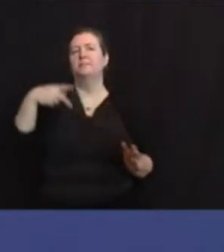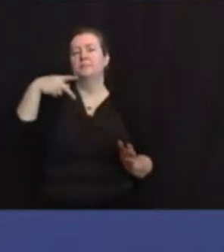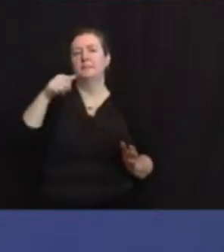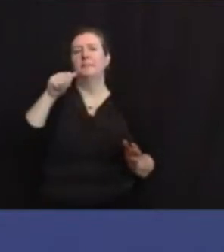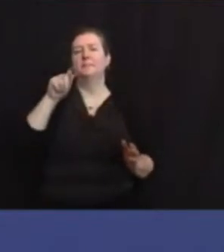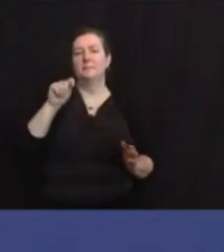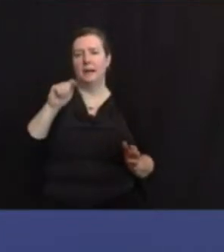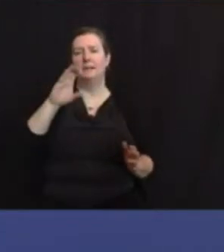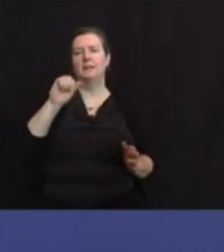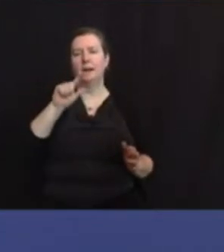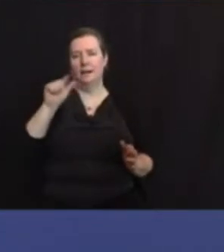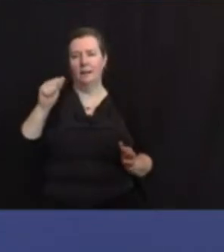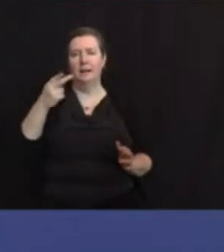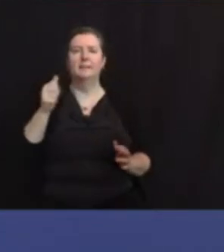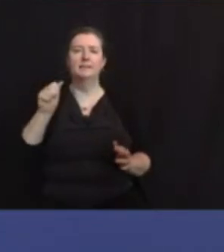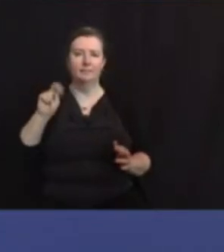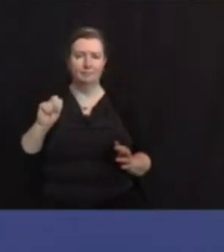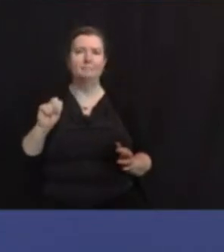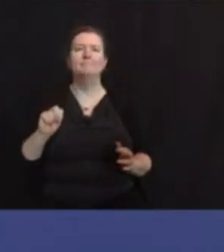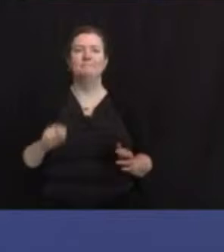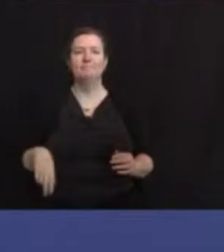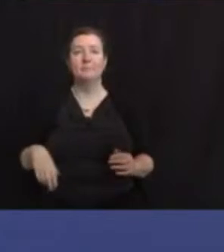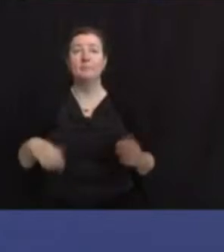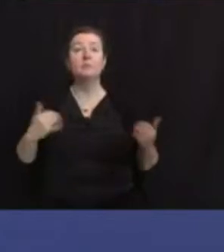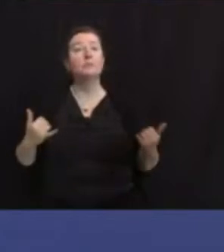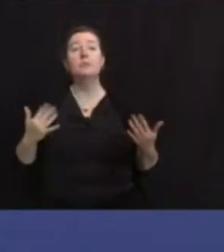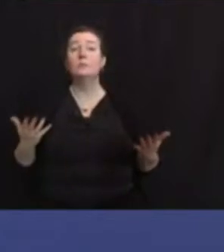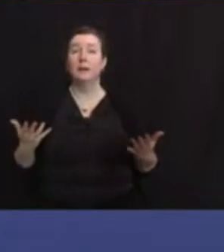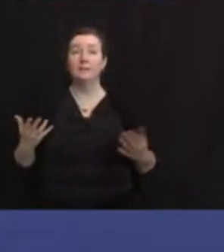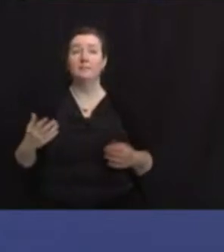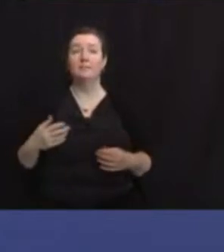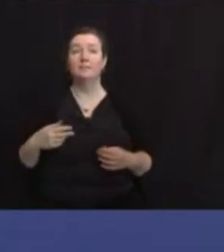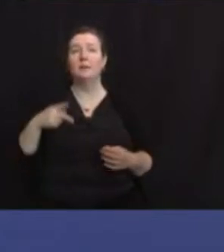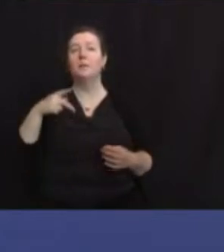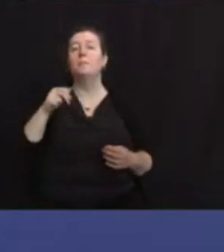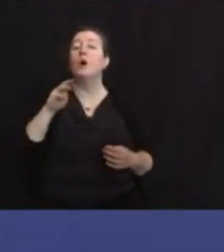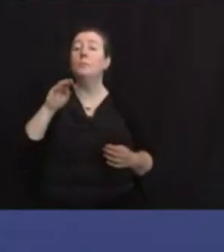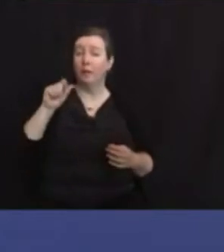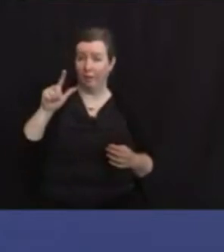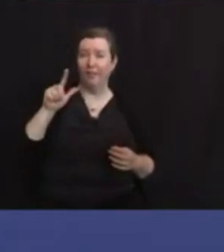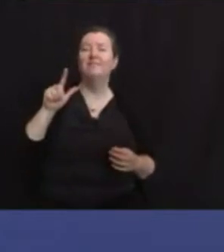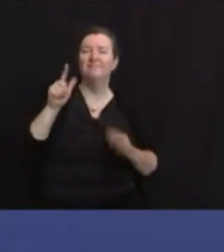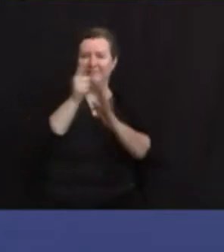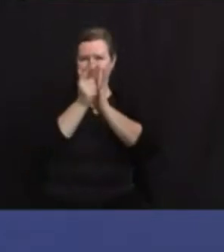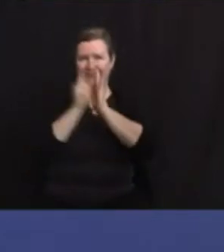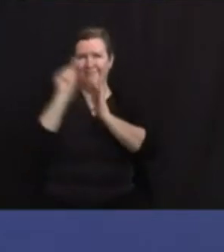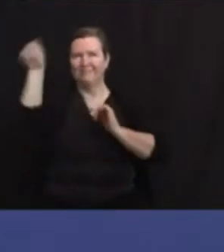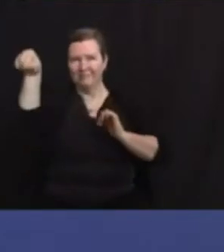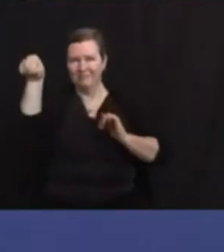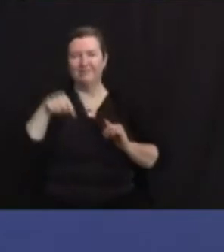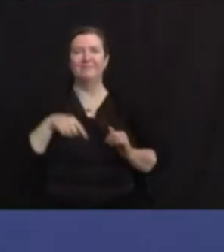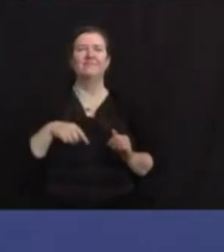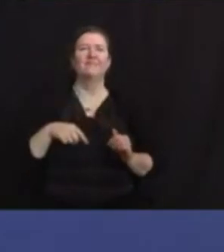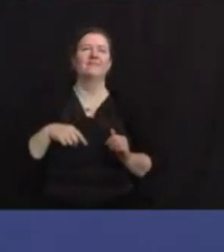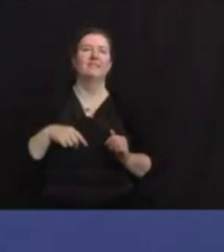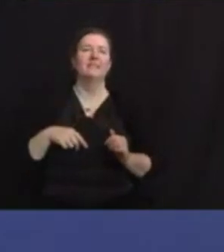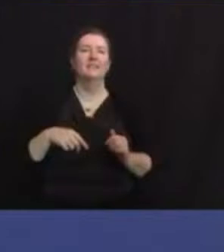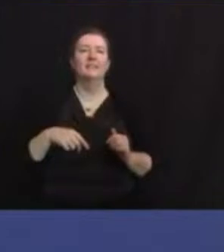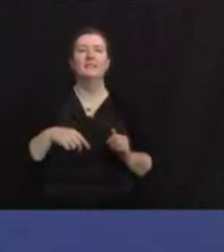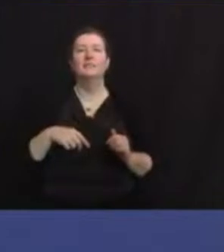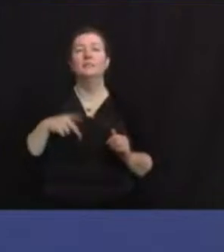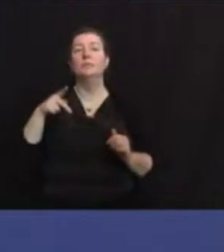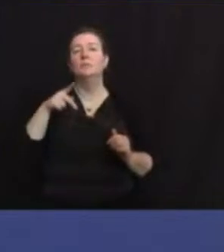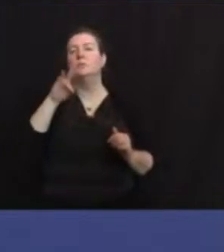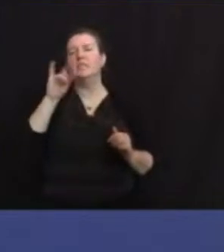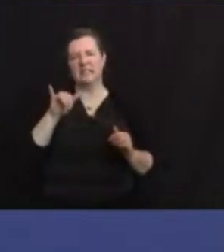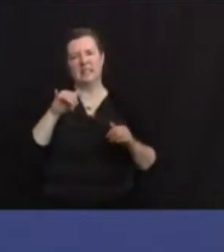Counsel, Pamela Garg. Commissioner Judy Persic-Kelly continues to observe a self-quarantine. She sounds like she's doing very